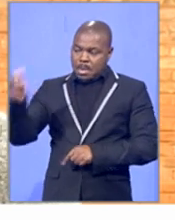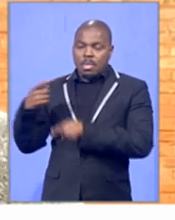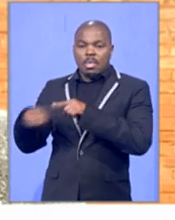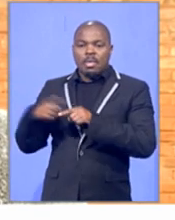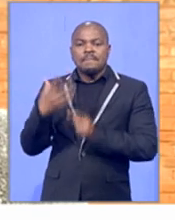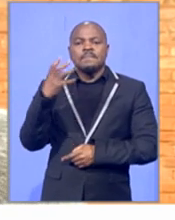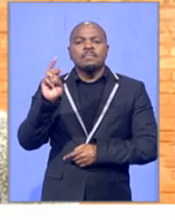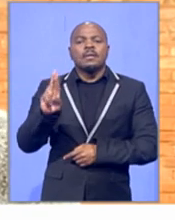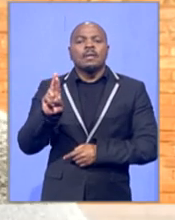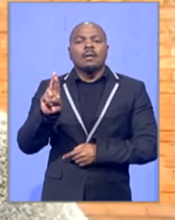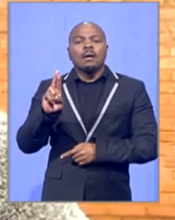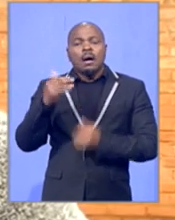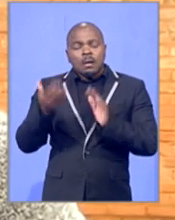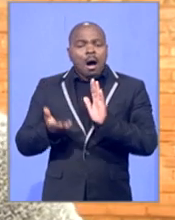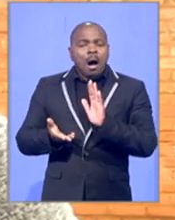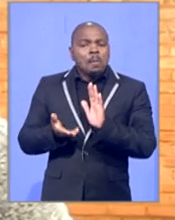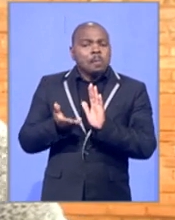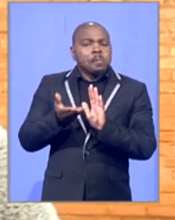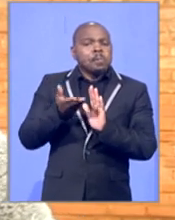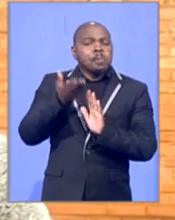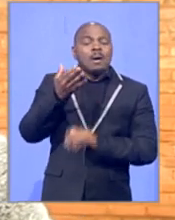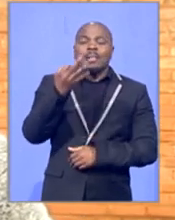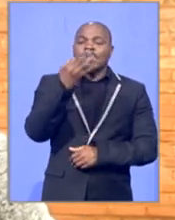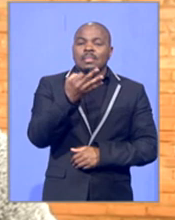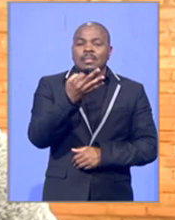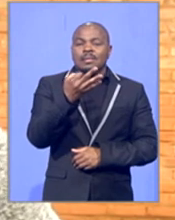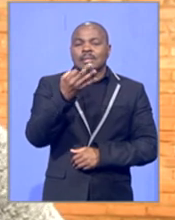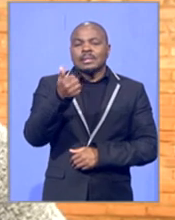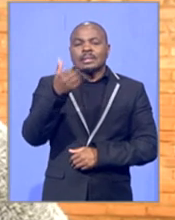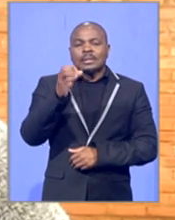fitela gana bjane rente e nyuile e di ya